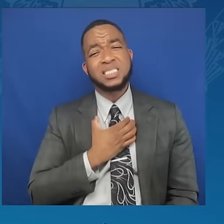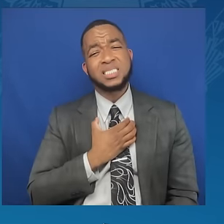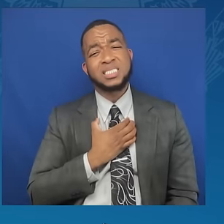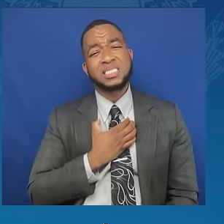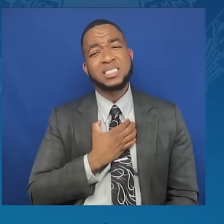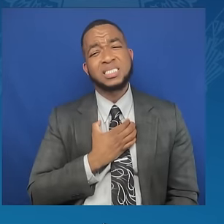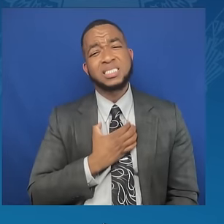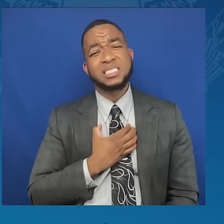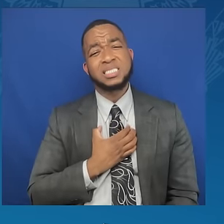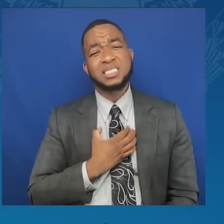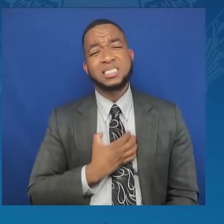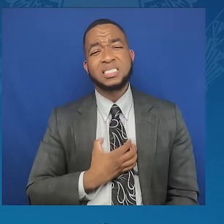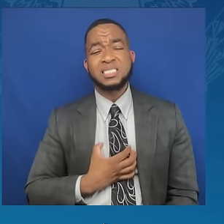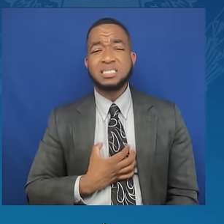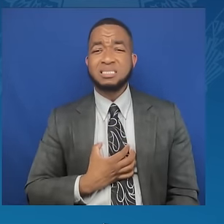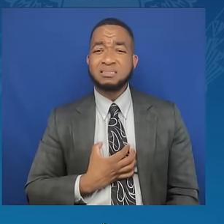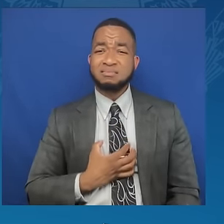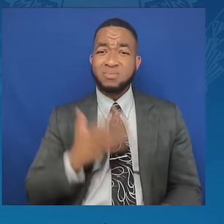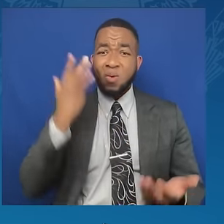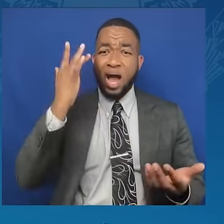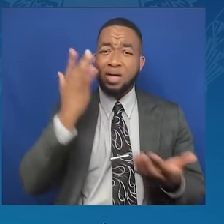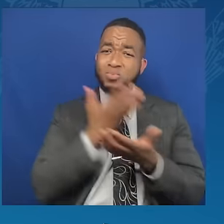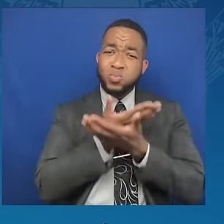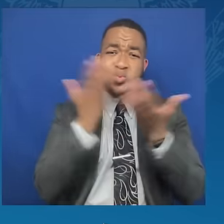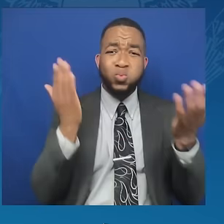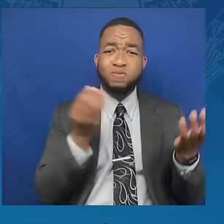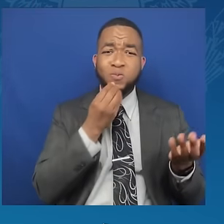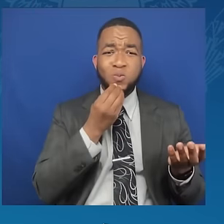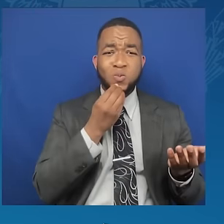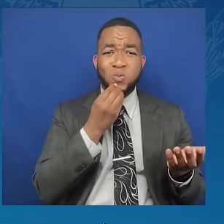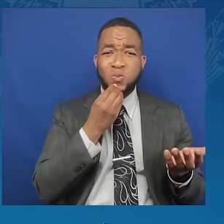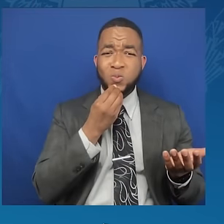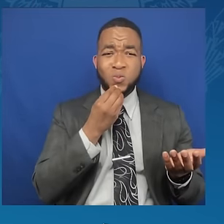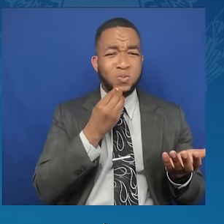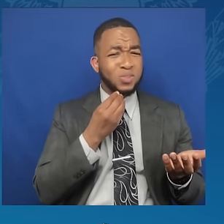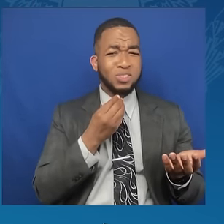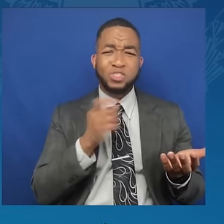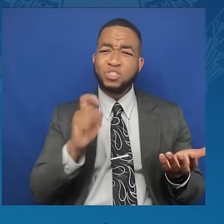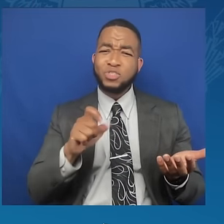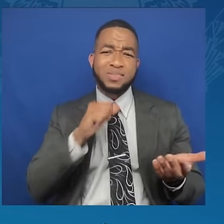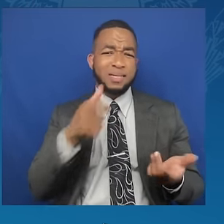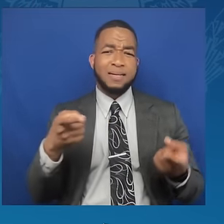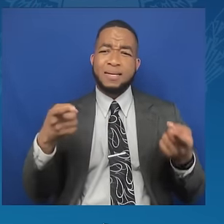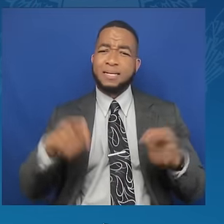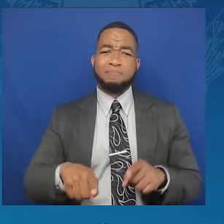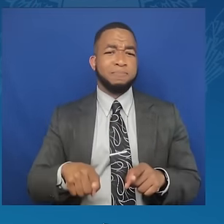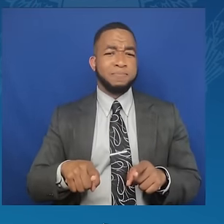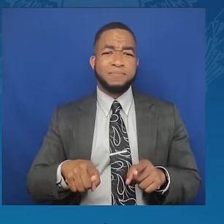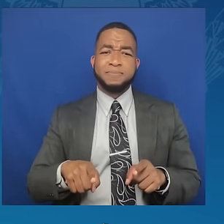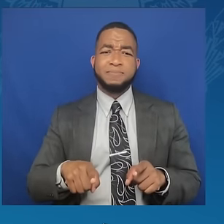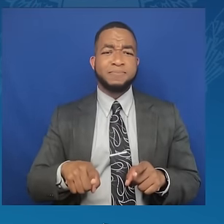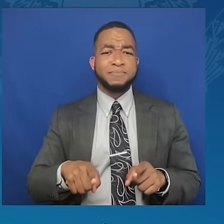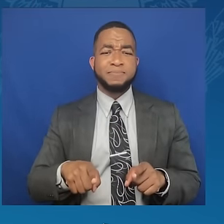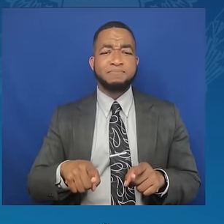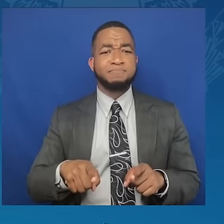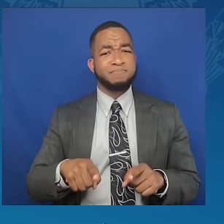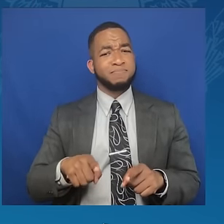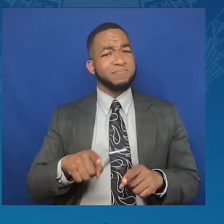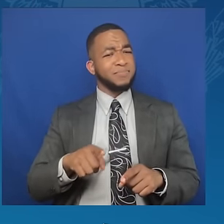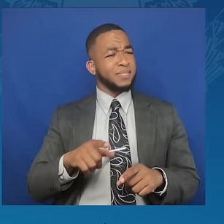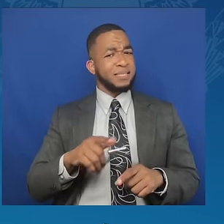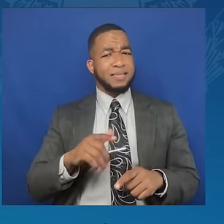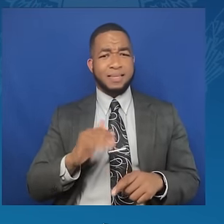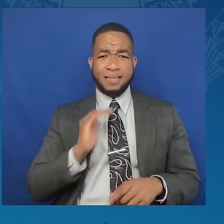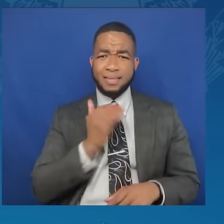inhumane. And our common humanity compels us to act.